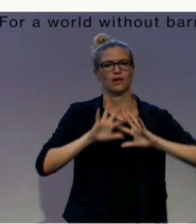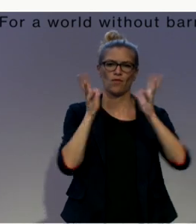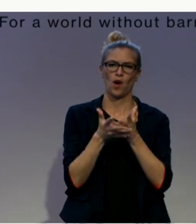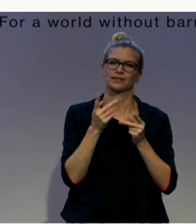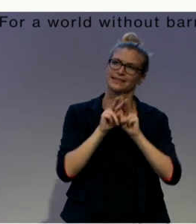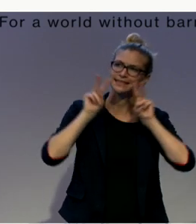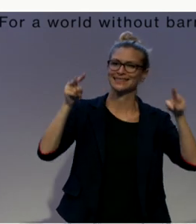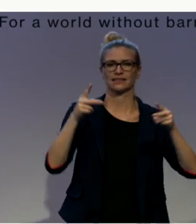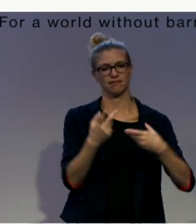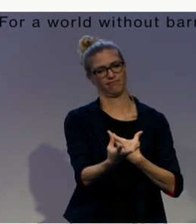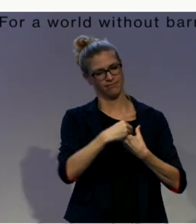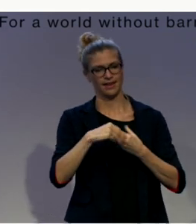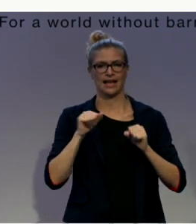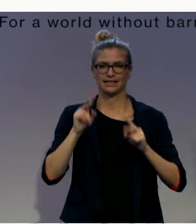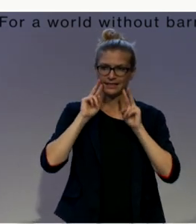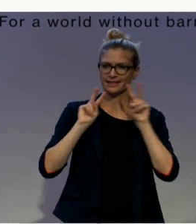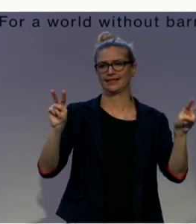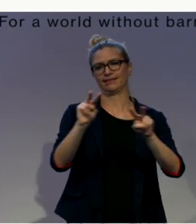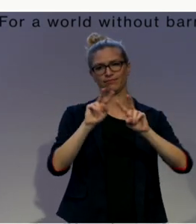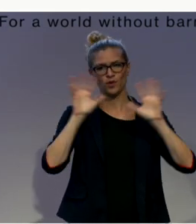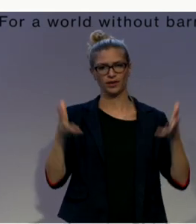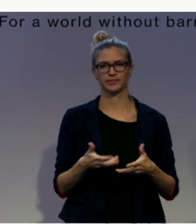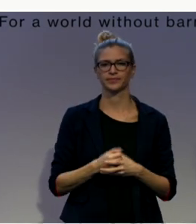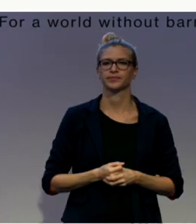you. So finally,